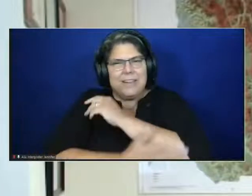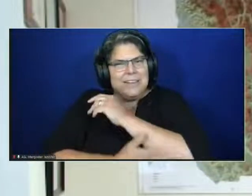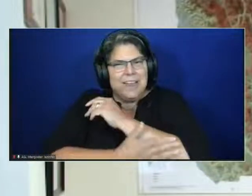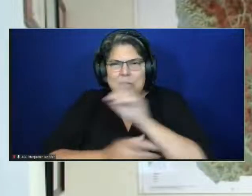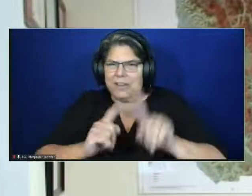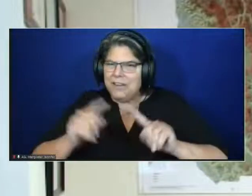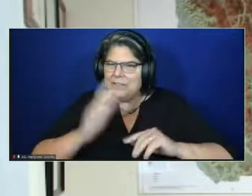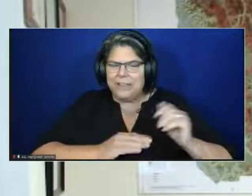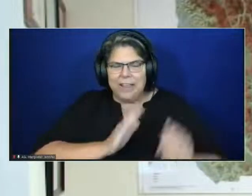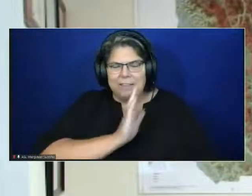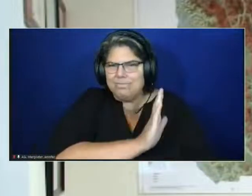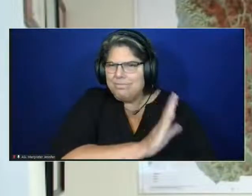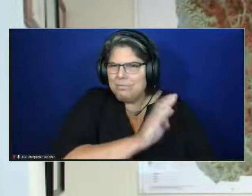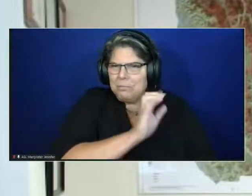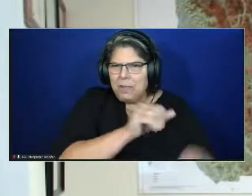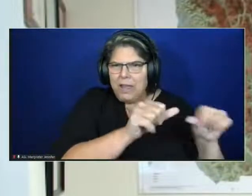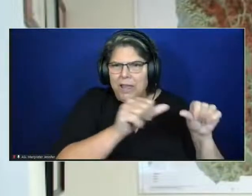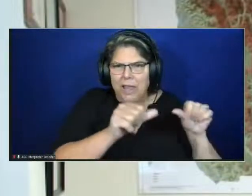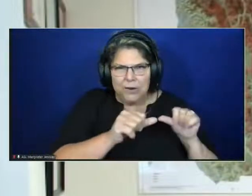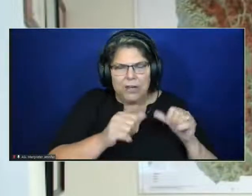have generally been